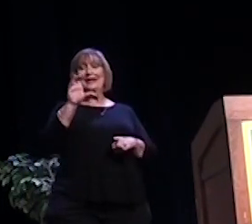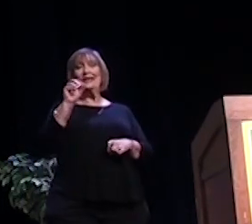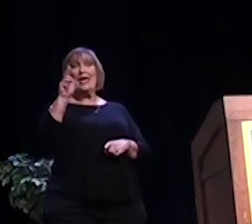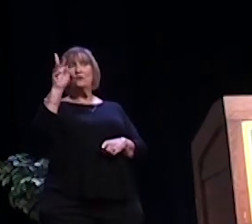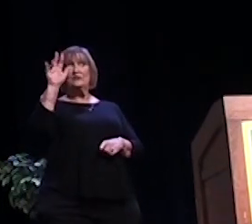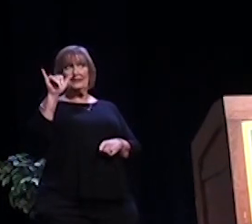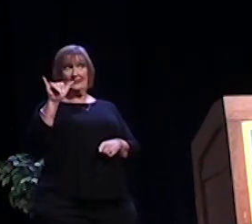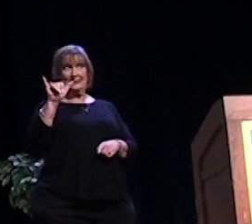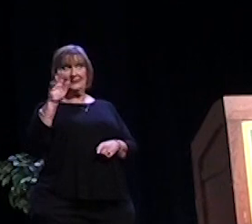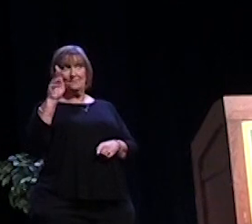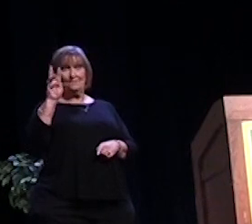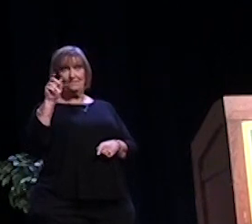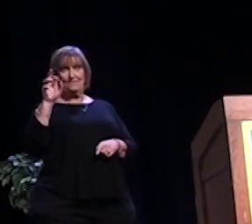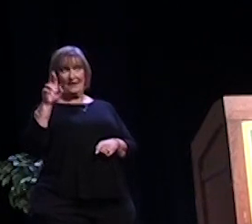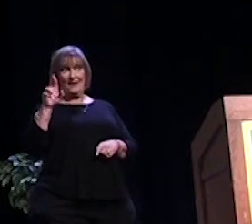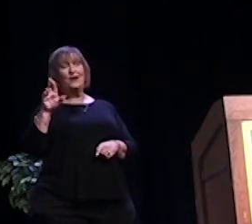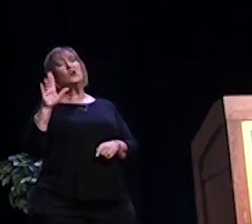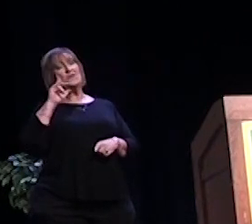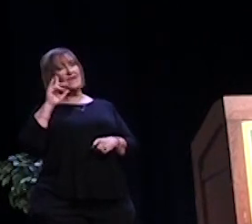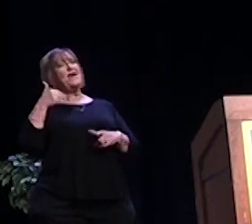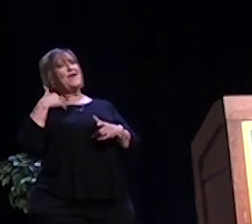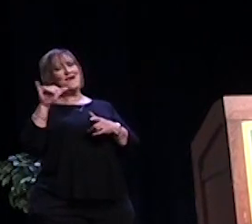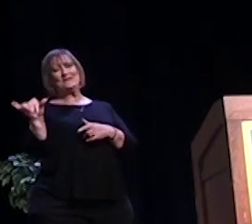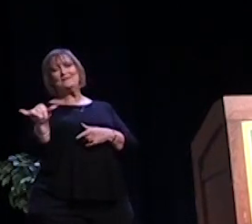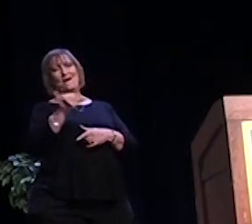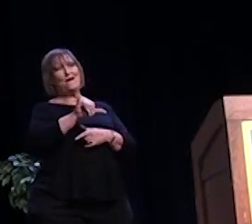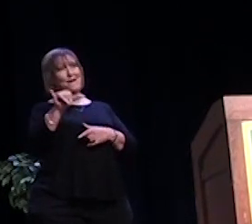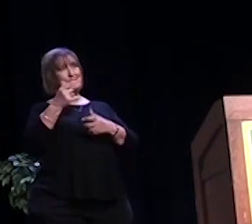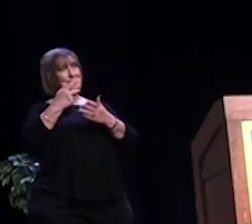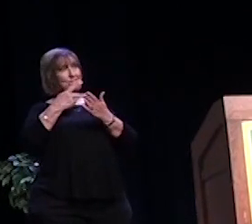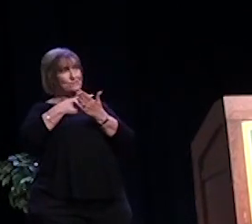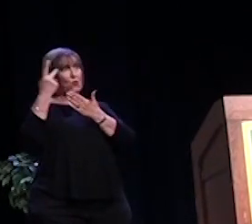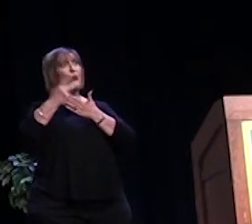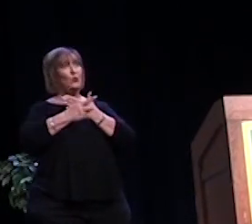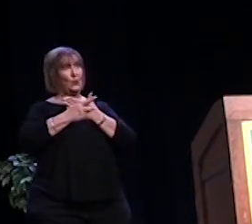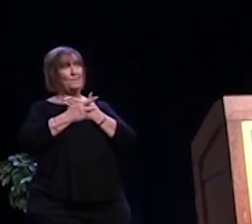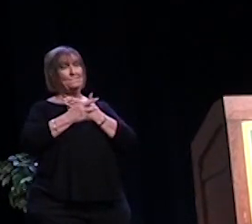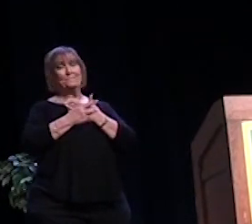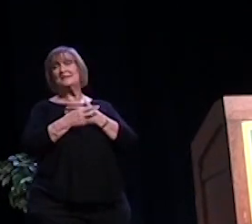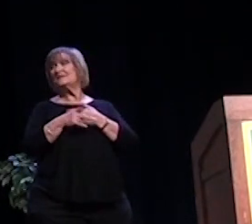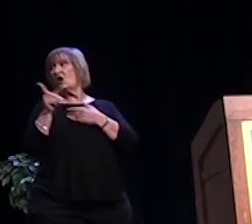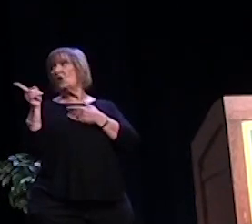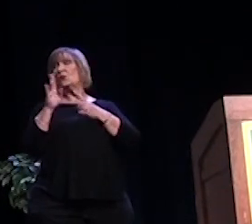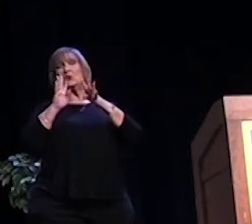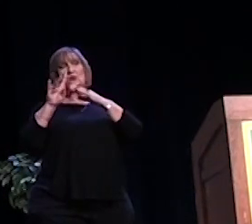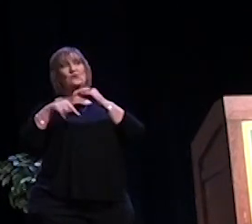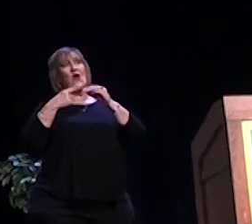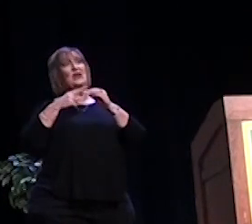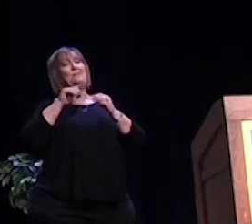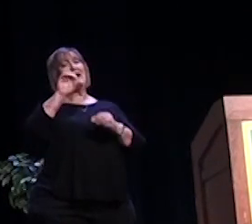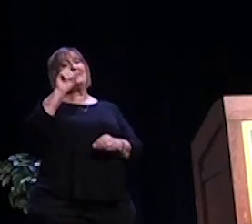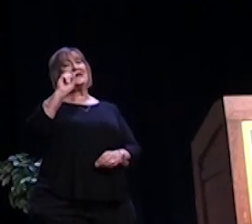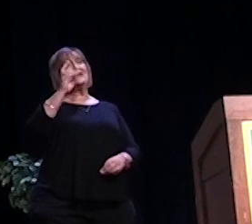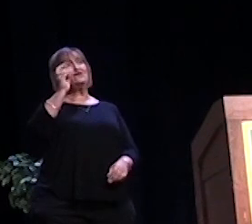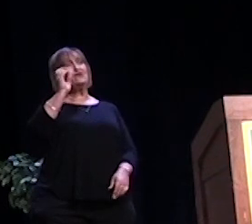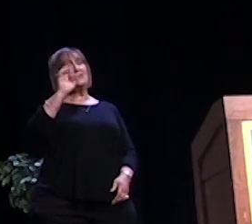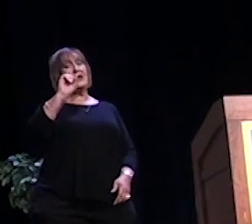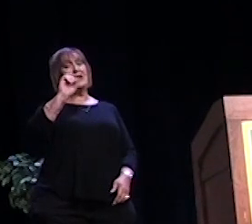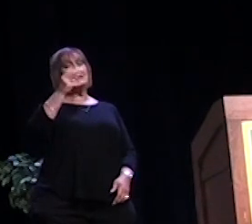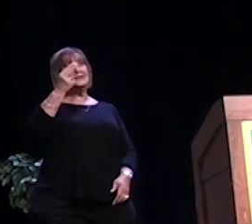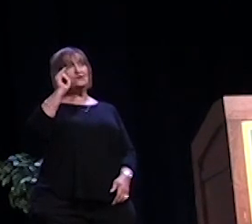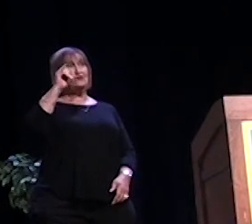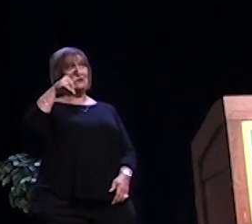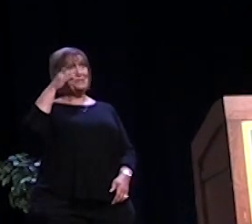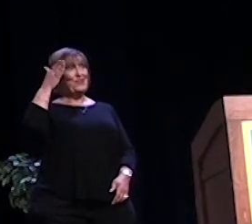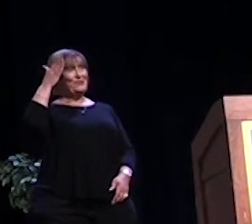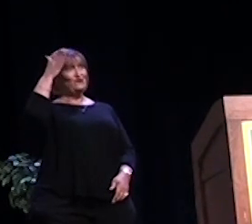let Nikisha talk about some of the things that they do countywide. But I will also say, as a strategic housing implementation plan, one of our key partners